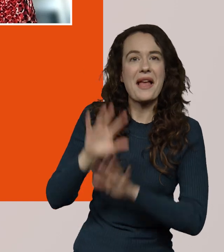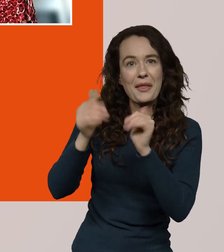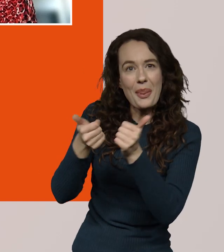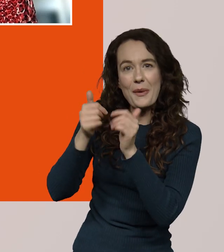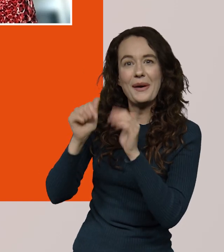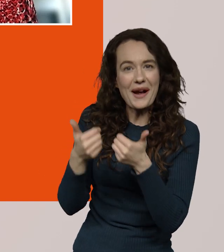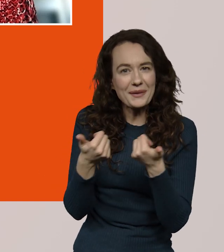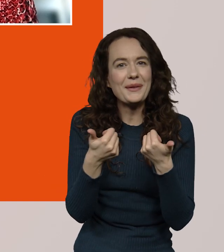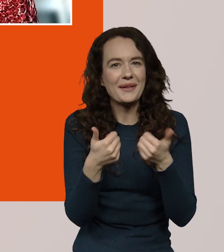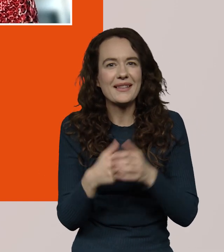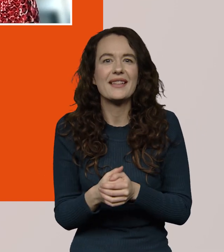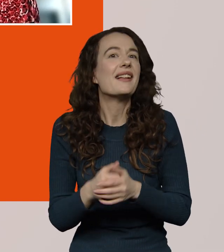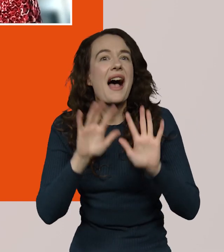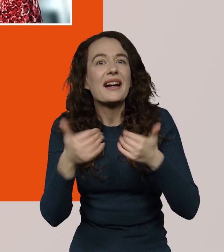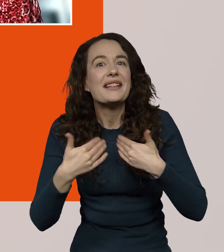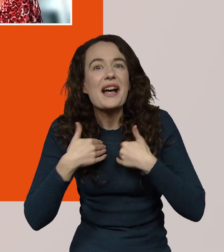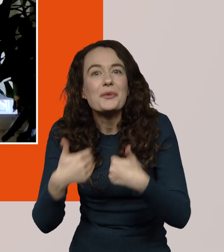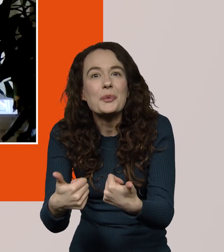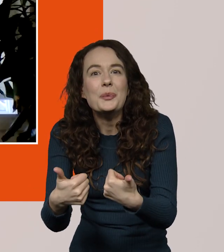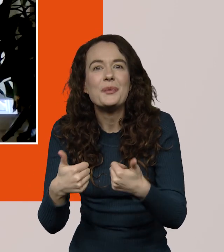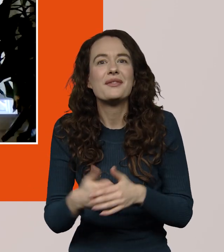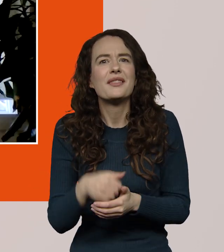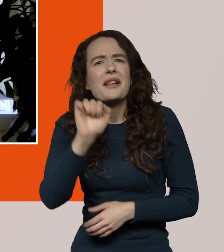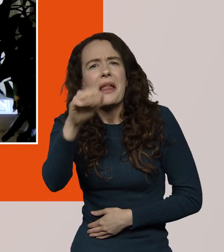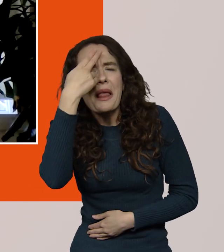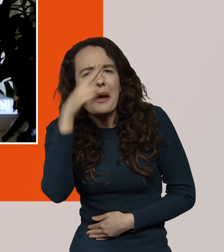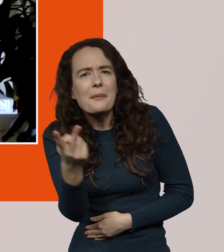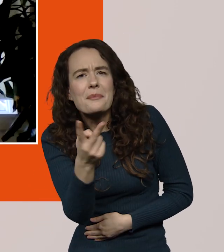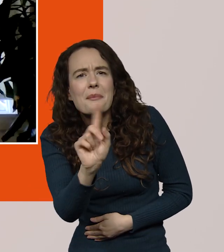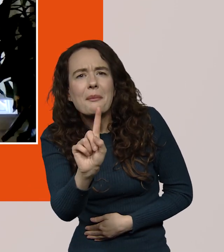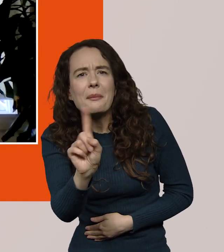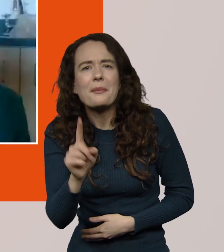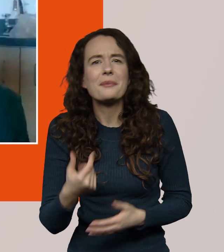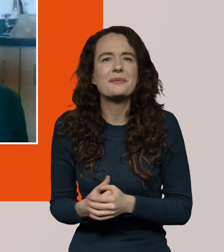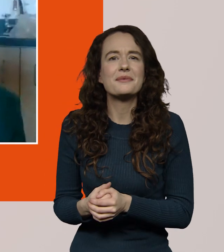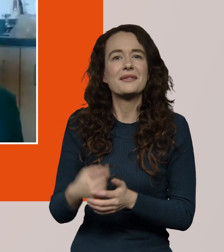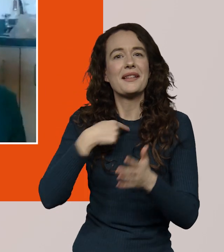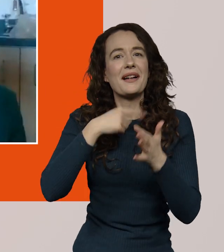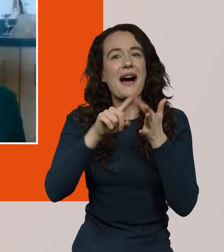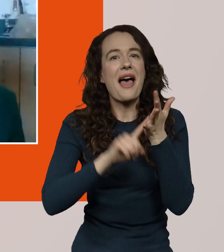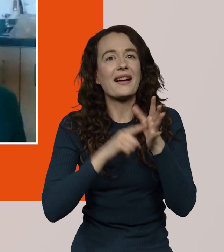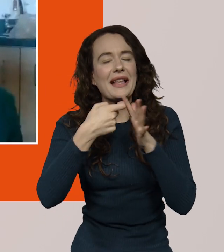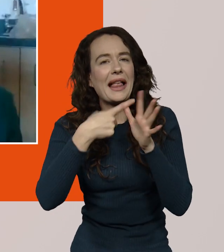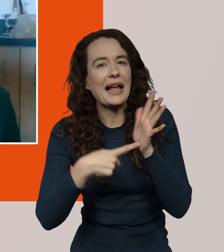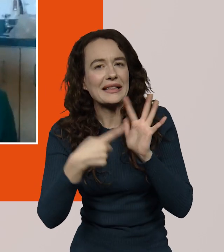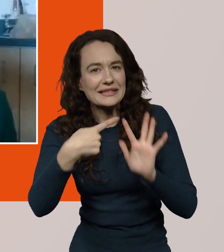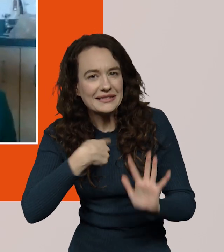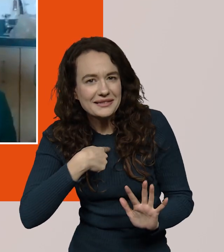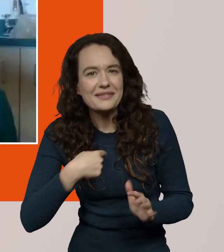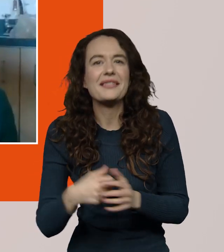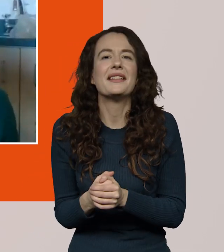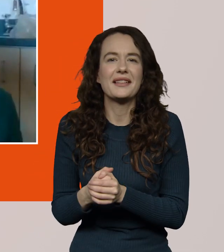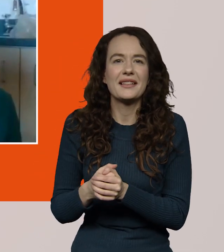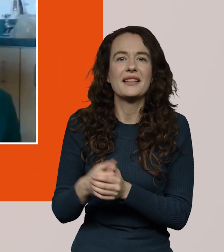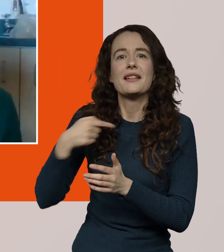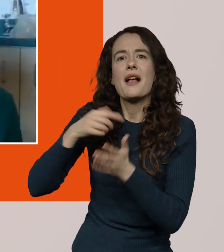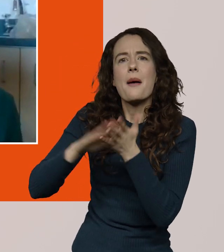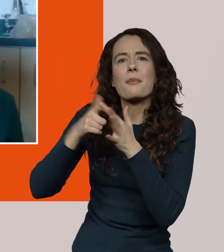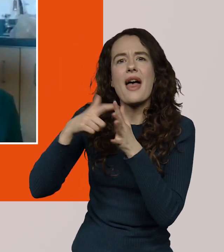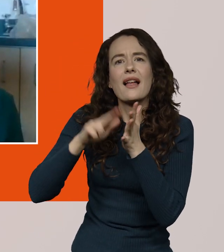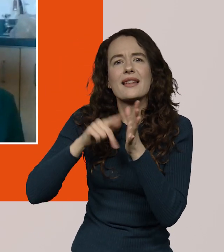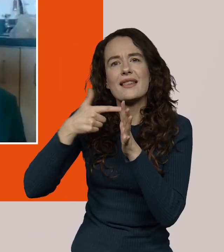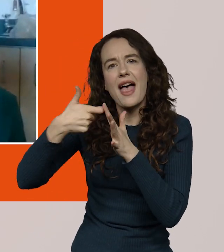is Growing Together. We're always growing, we just may not realise it. The most difficult growth to recognise is